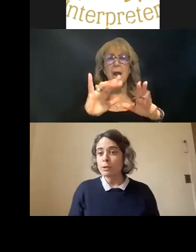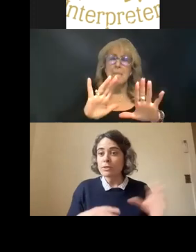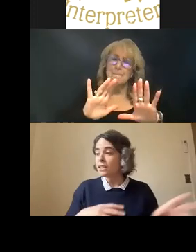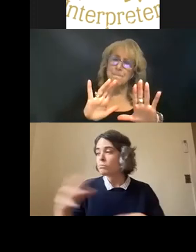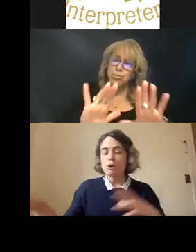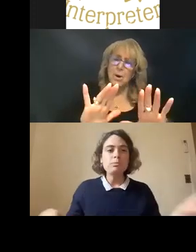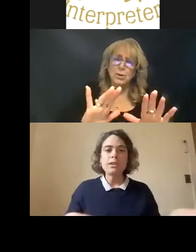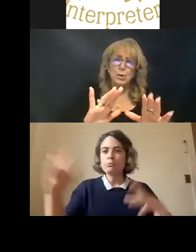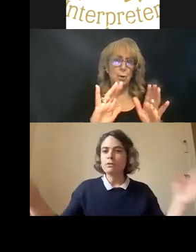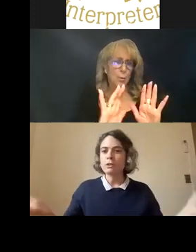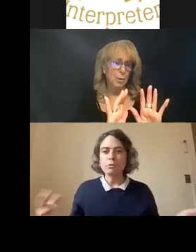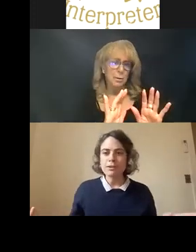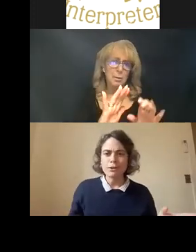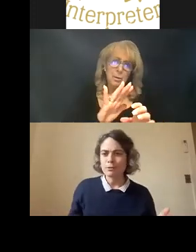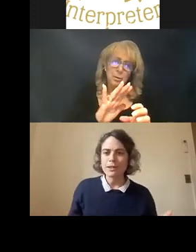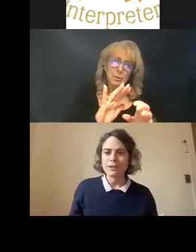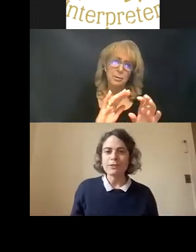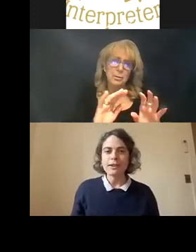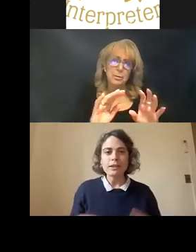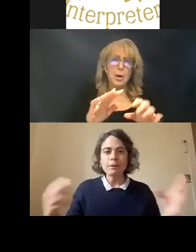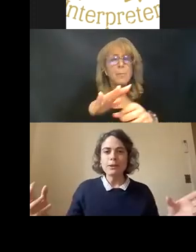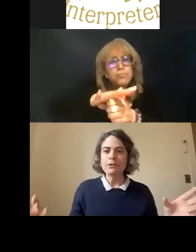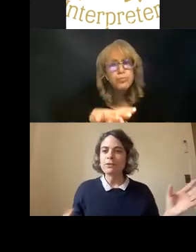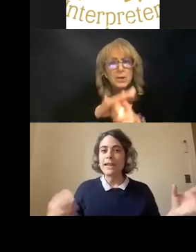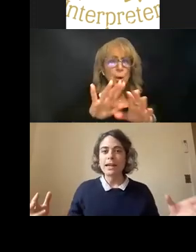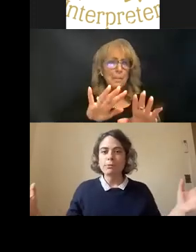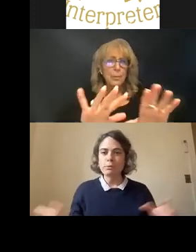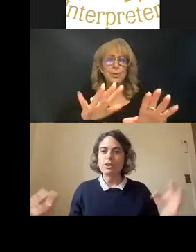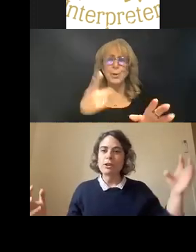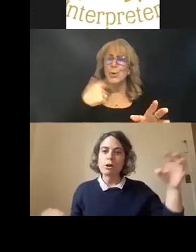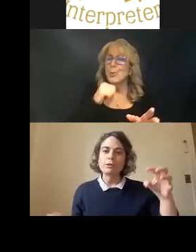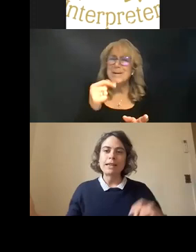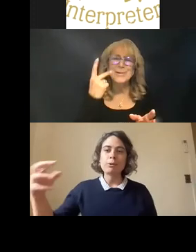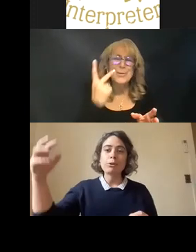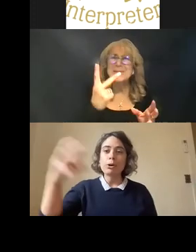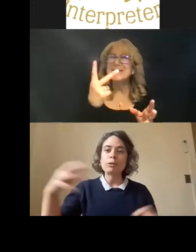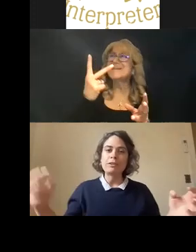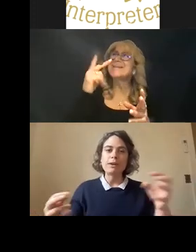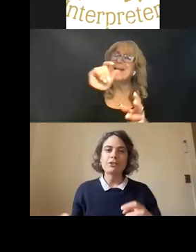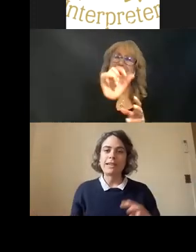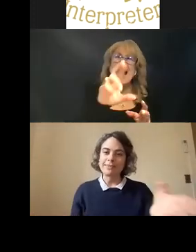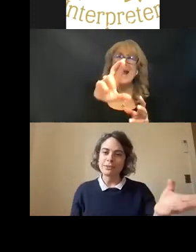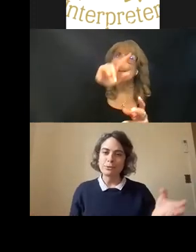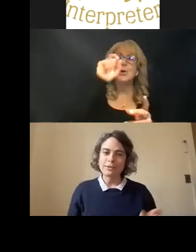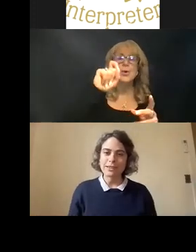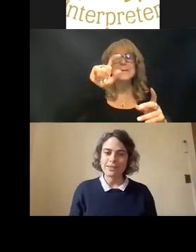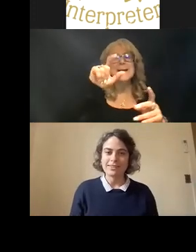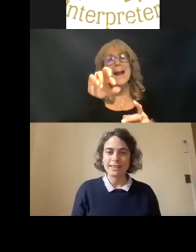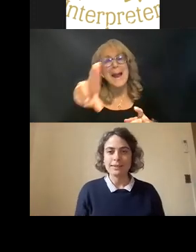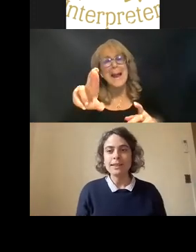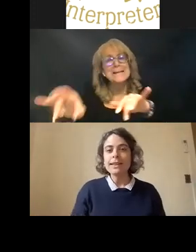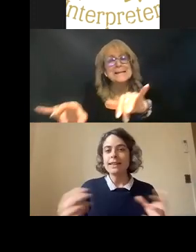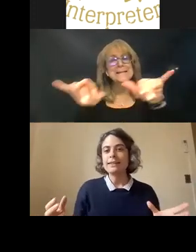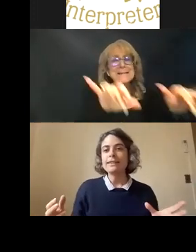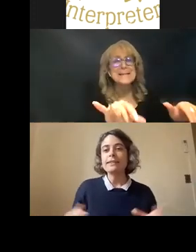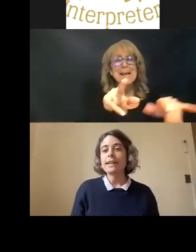air, we don't see objects moving around all around us. That's because the air is pushing all the time on all the directions, like these two scientists